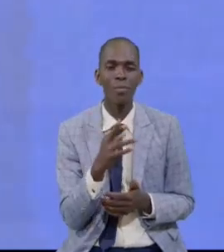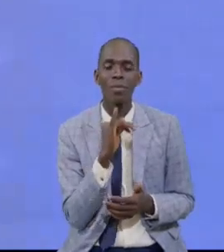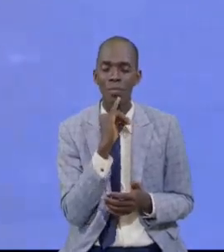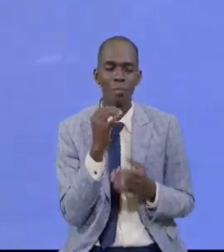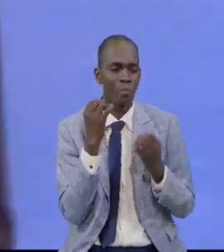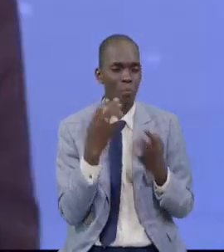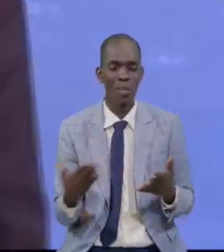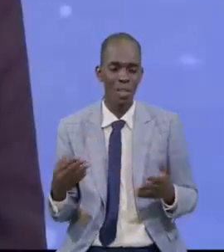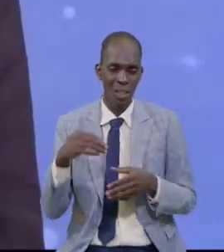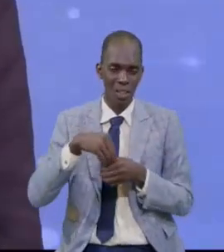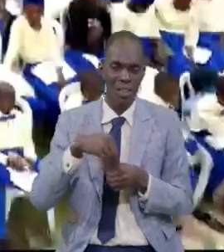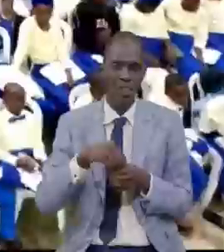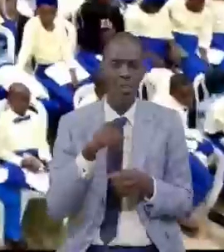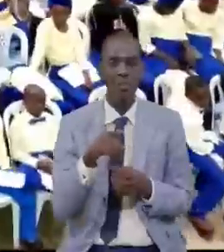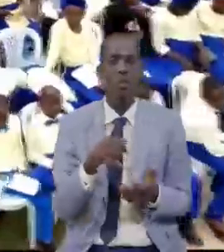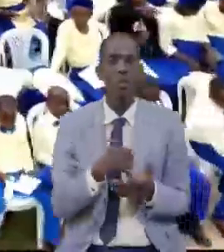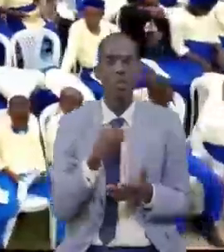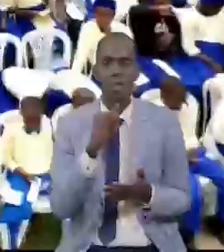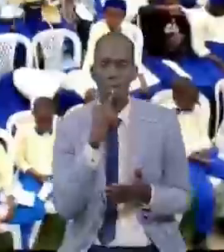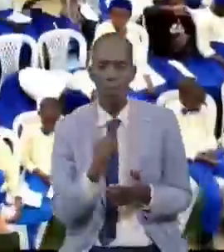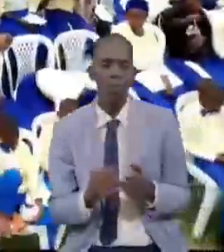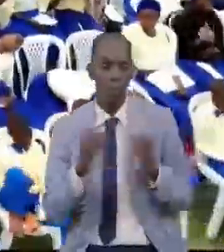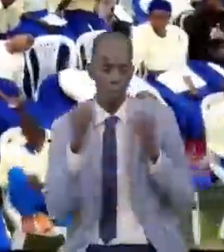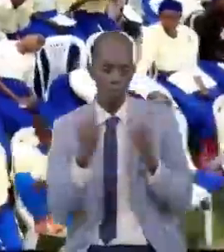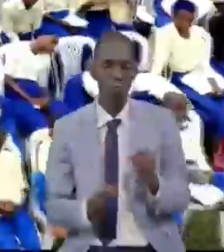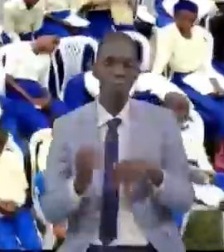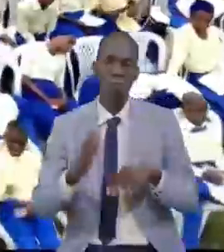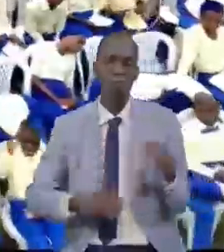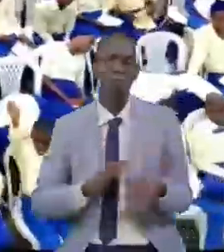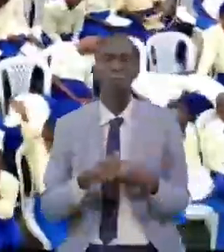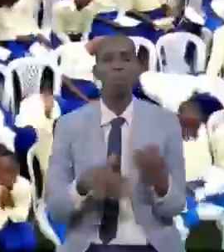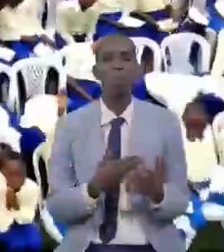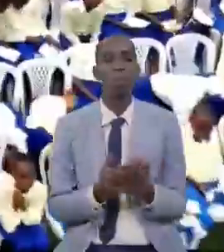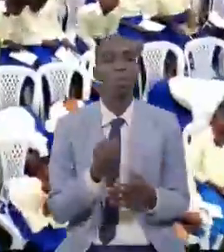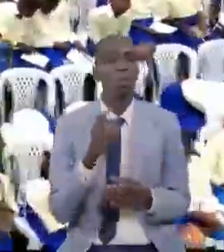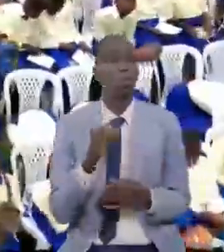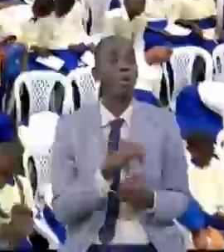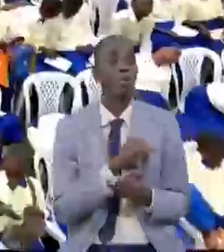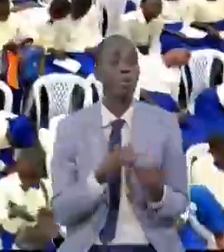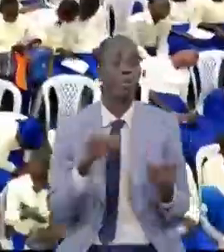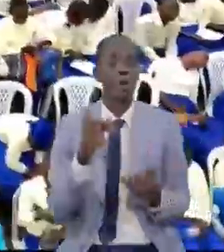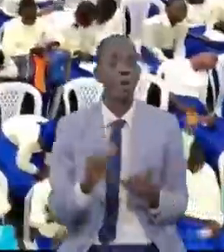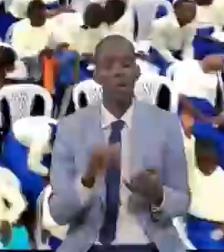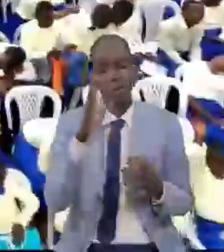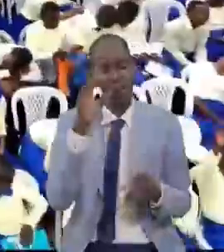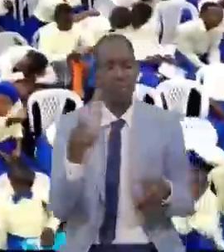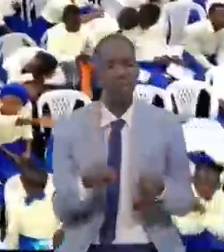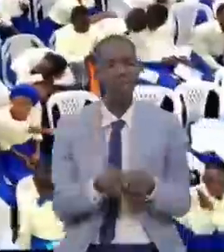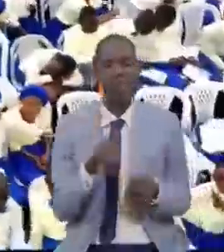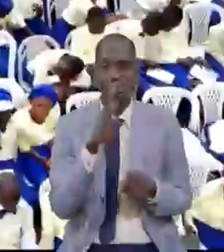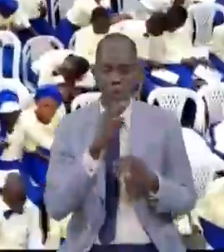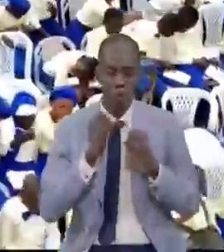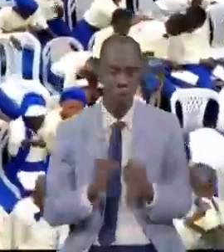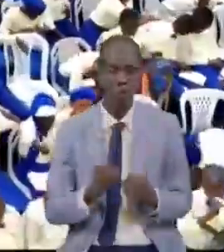is stronger than them all. And so finally, brethren, be strong in the Lord and in the